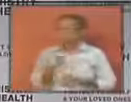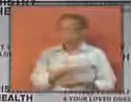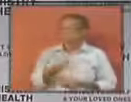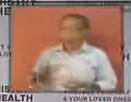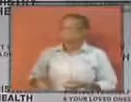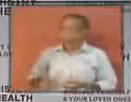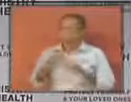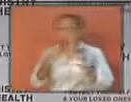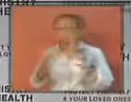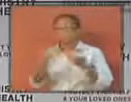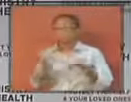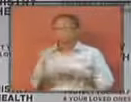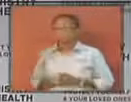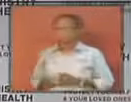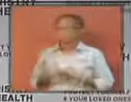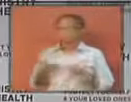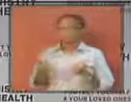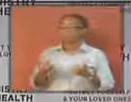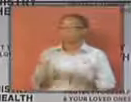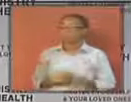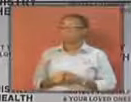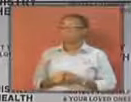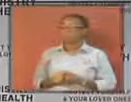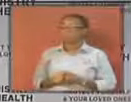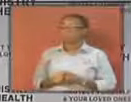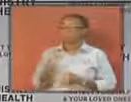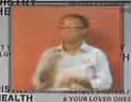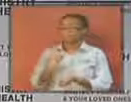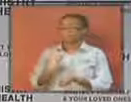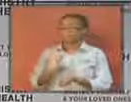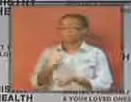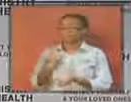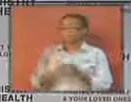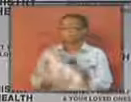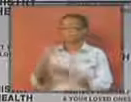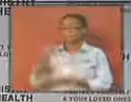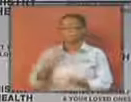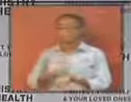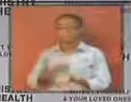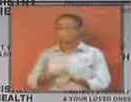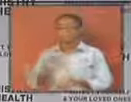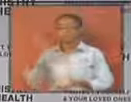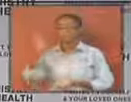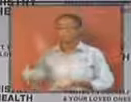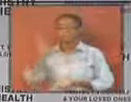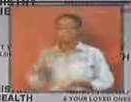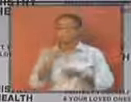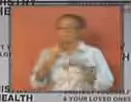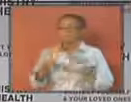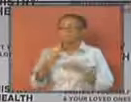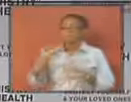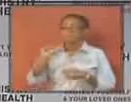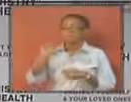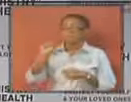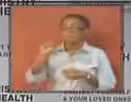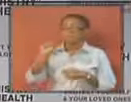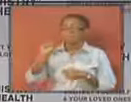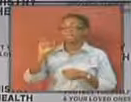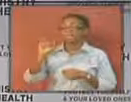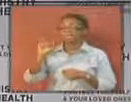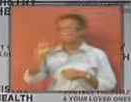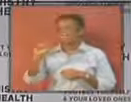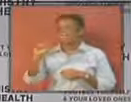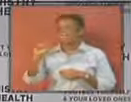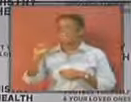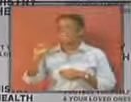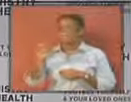when she was doing her presentation. Basically, it's a similar vaccine. The efficacy is about 50.6%. Used quite a lot in Brazil.